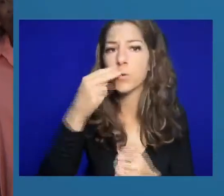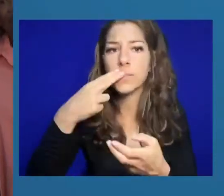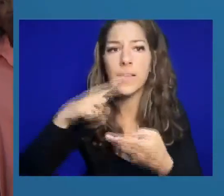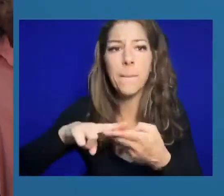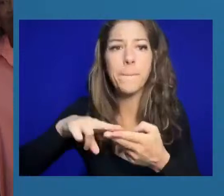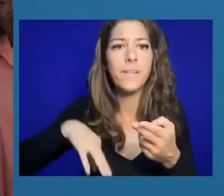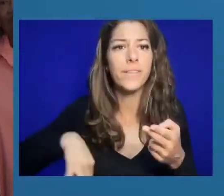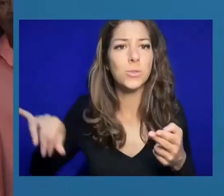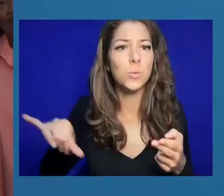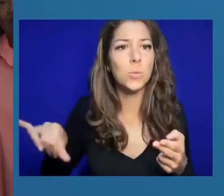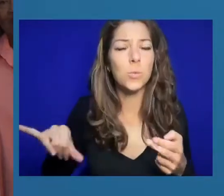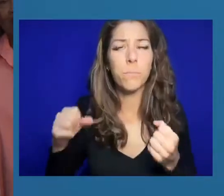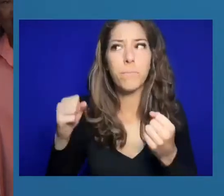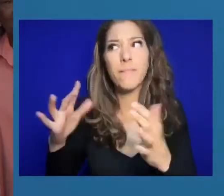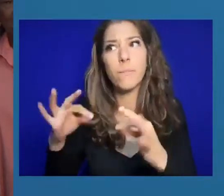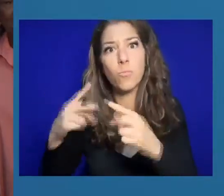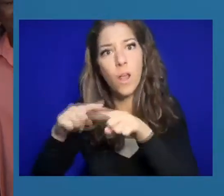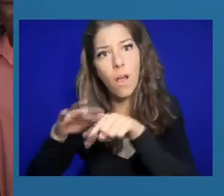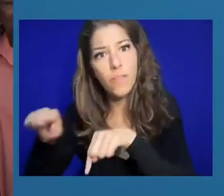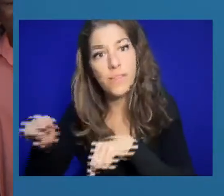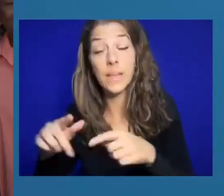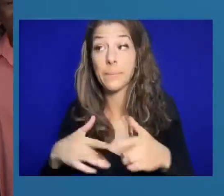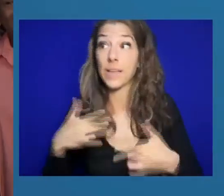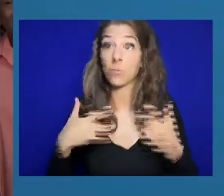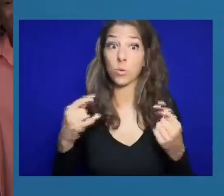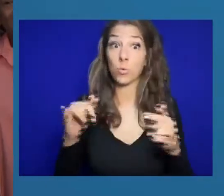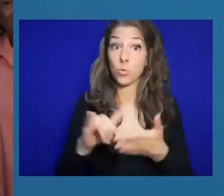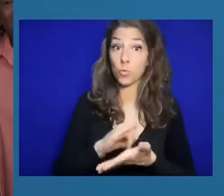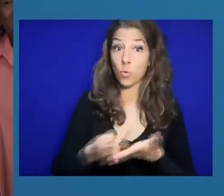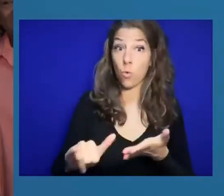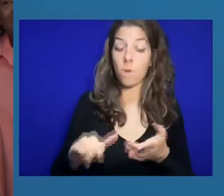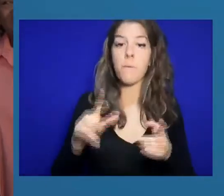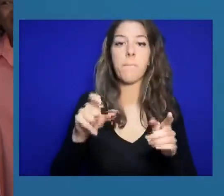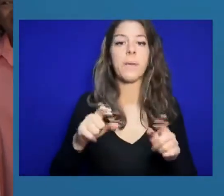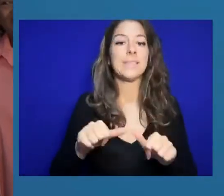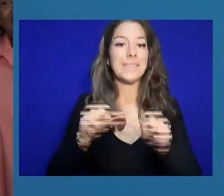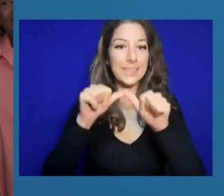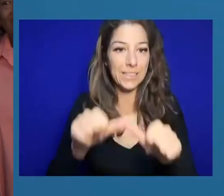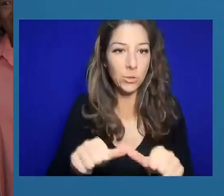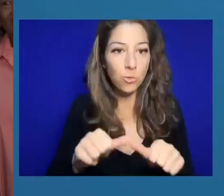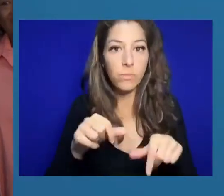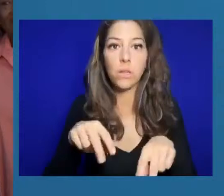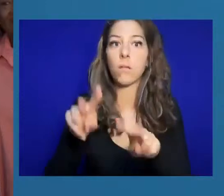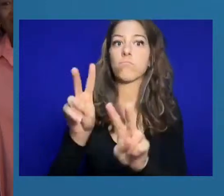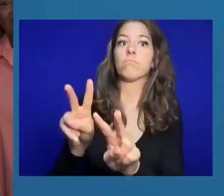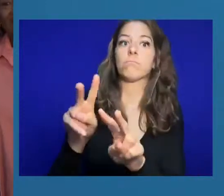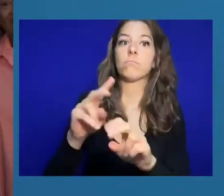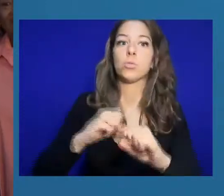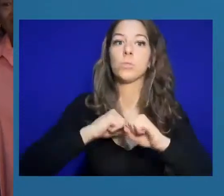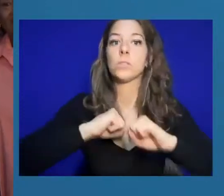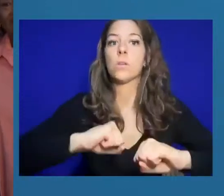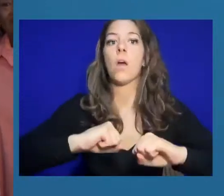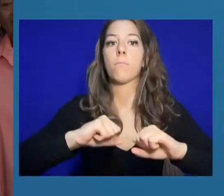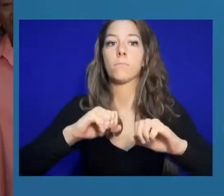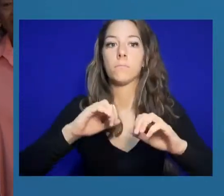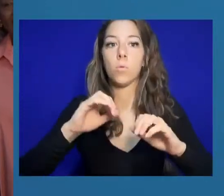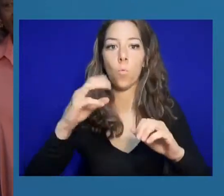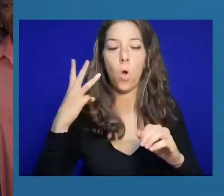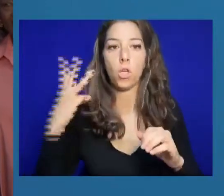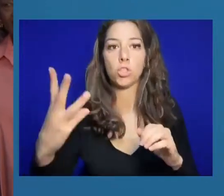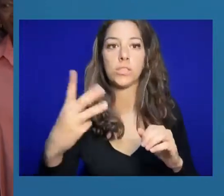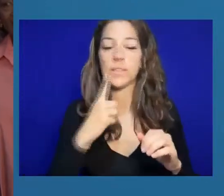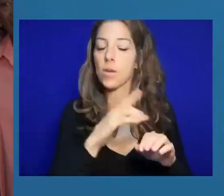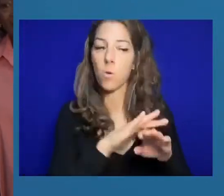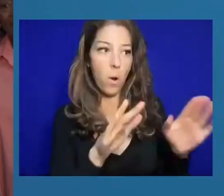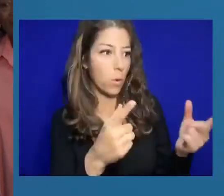I'm excited about what we can do here in New York, but we must continue to be the firewall to stop the insanity in Washington. Say, no matter what they